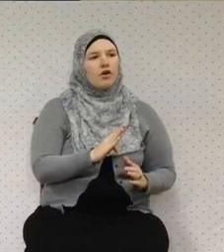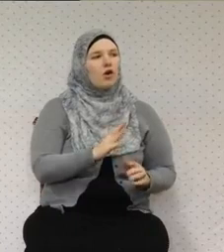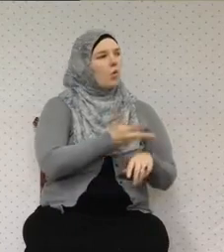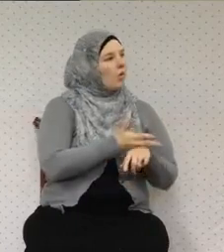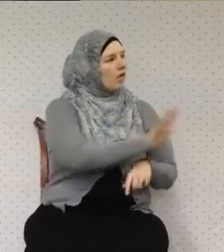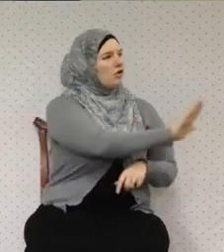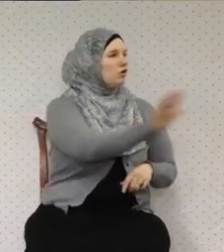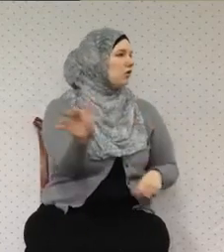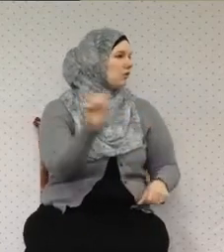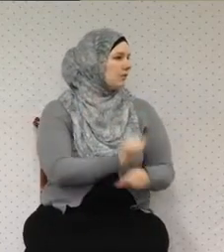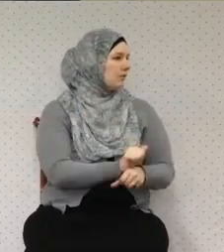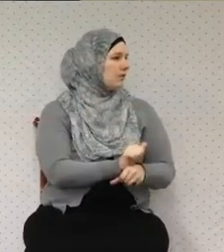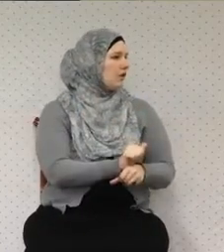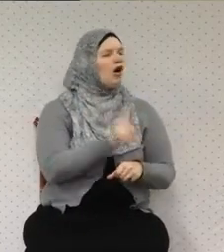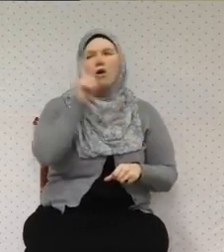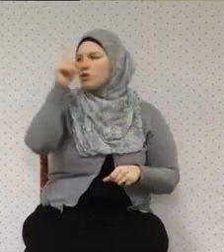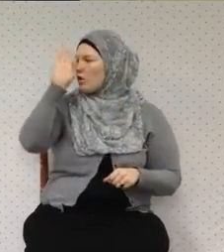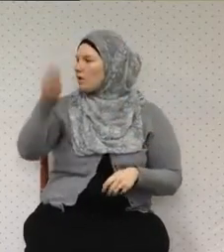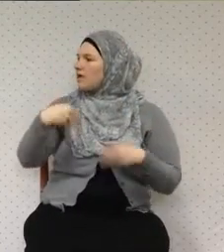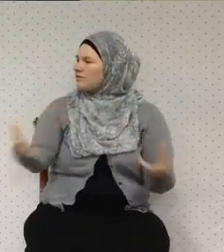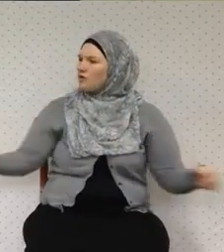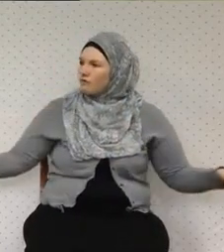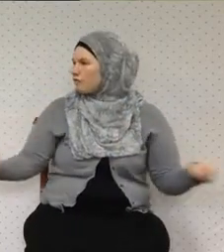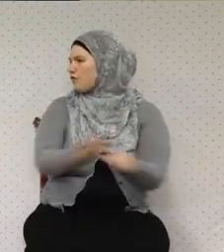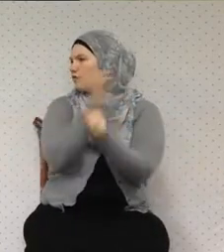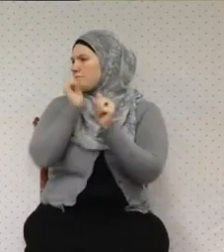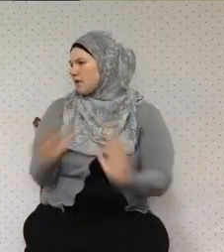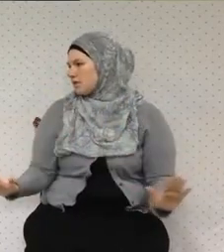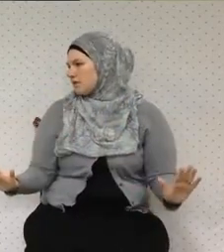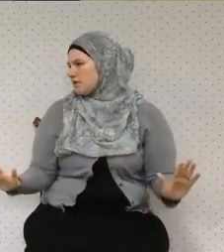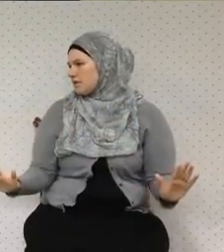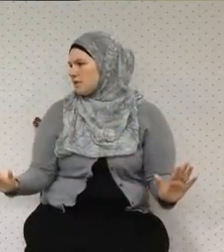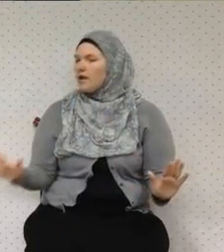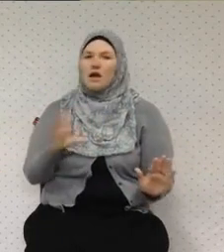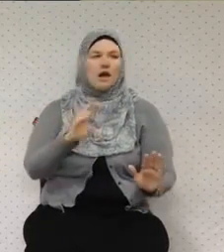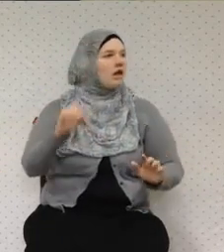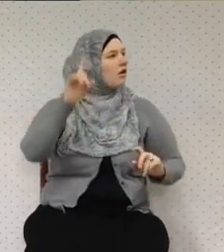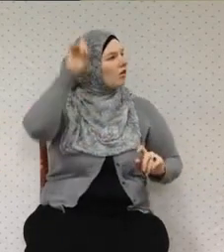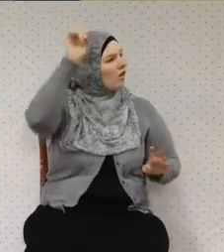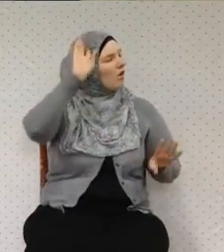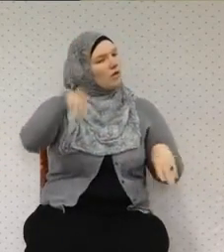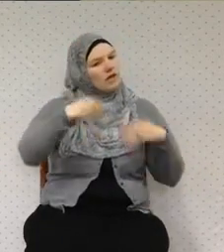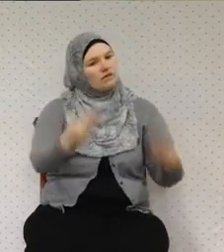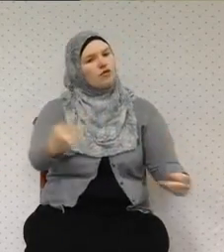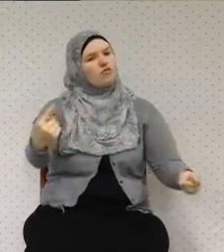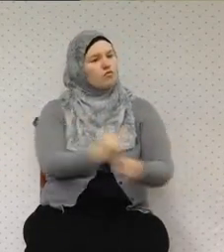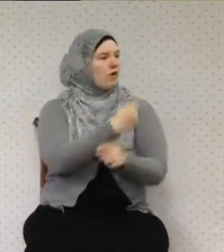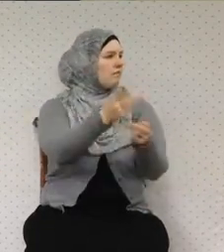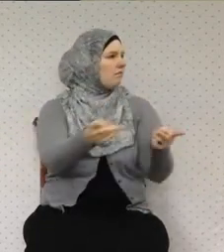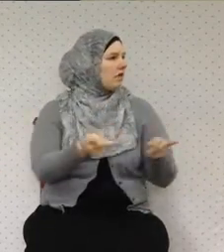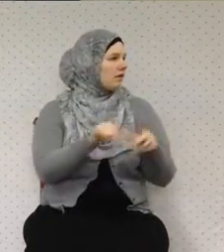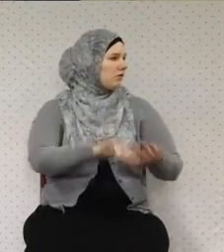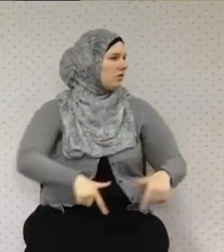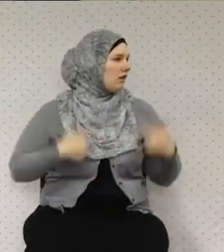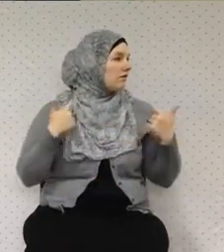waste your work. He will give you your full reward and He will accord you the right place that you seek to be